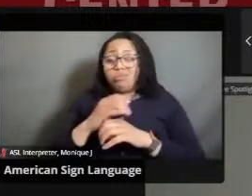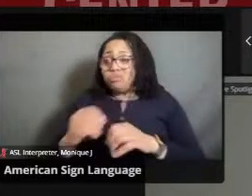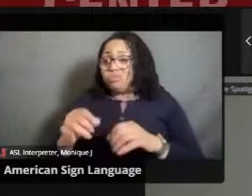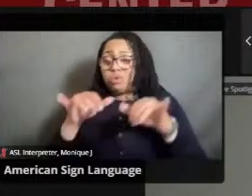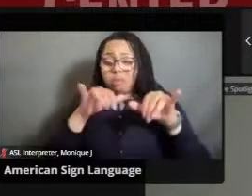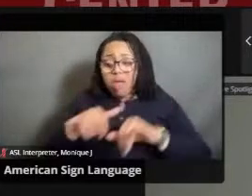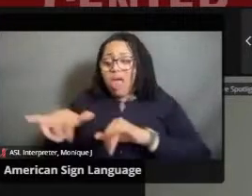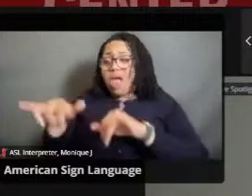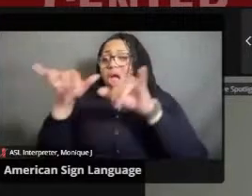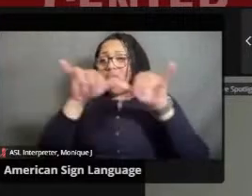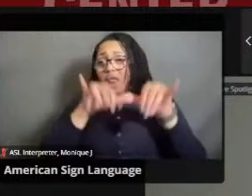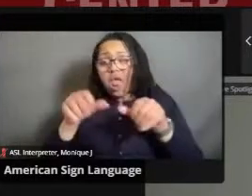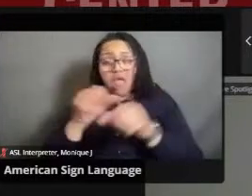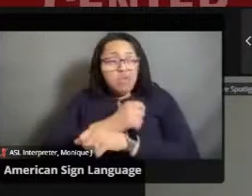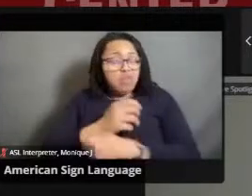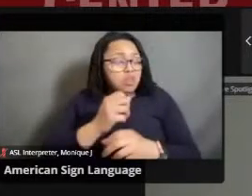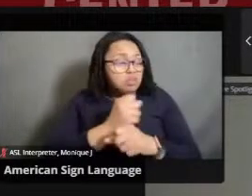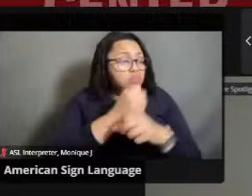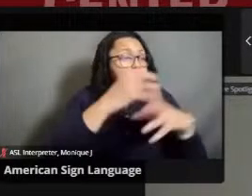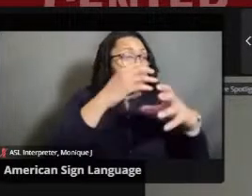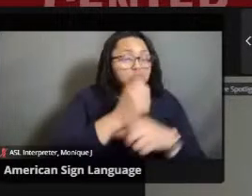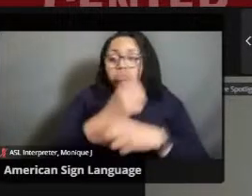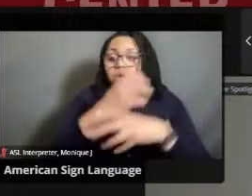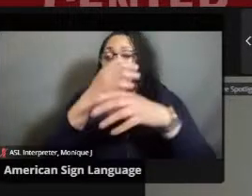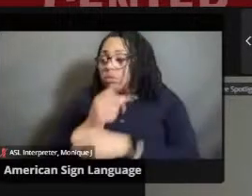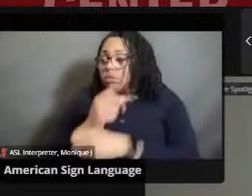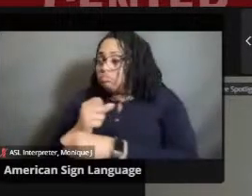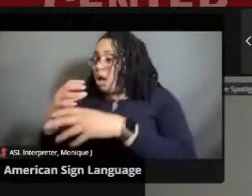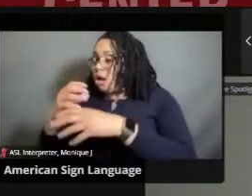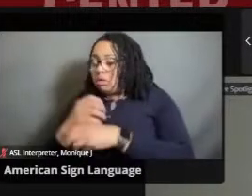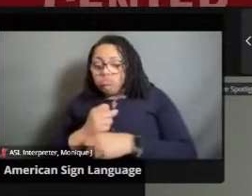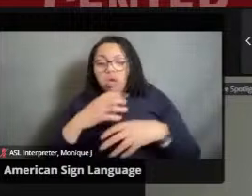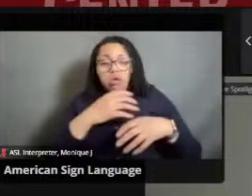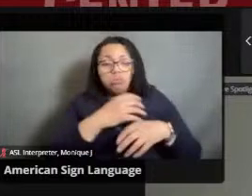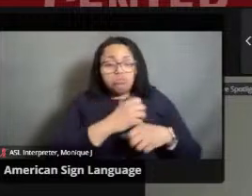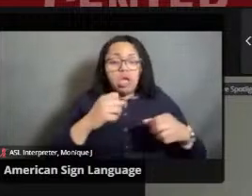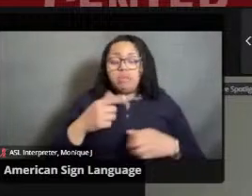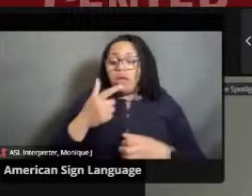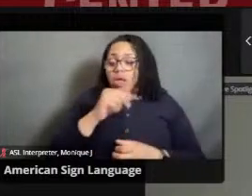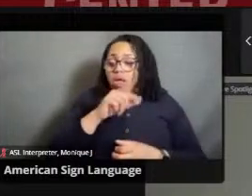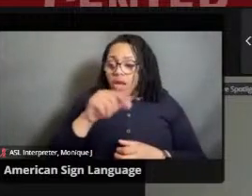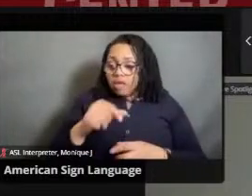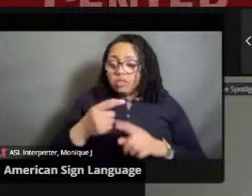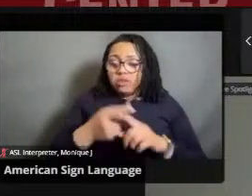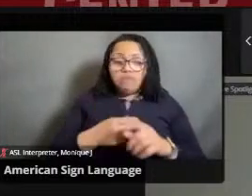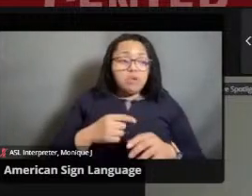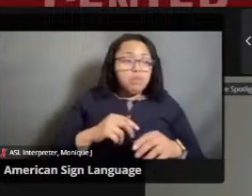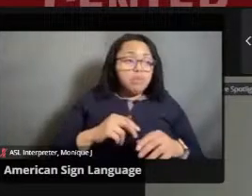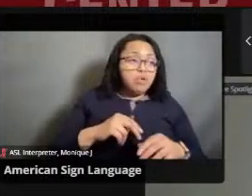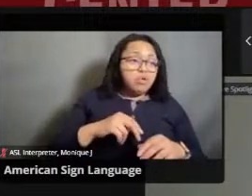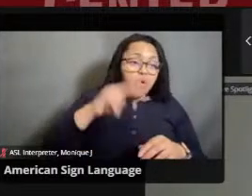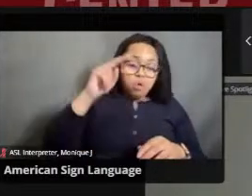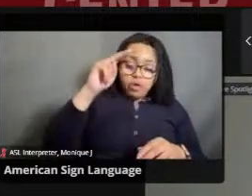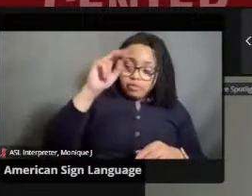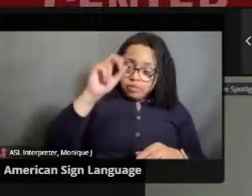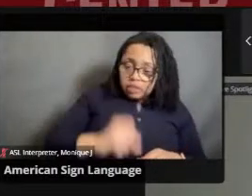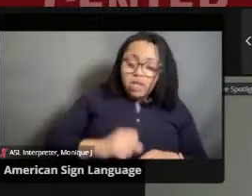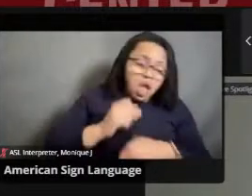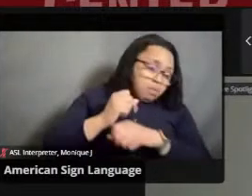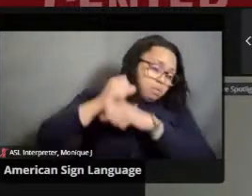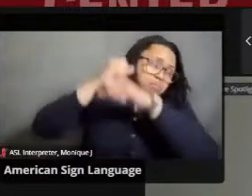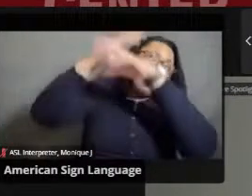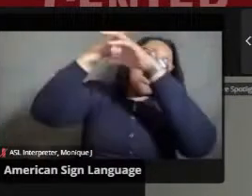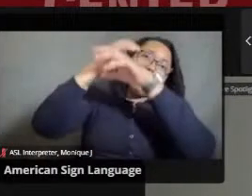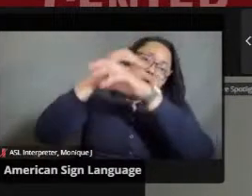Every precious war being squeezed into this war. Gaza from the north to the south being bombed in a chaotic, catastrophic